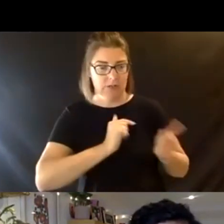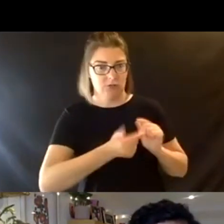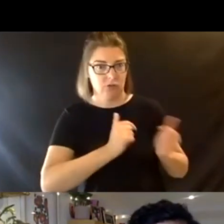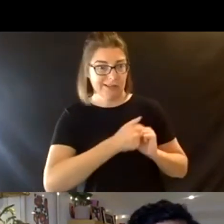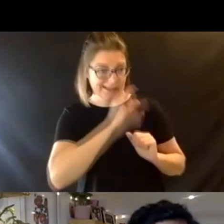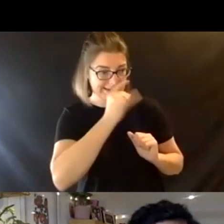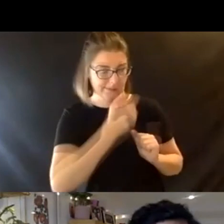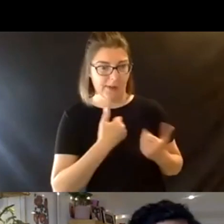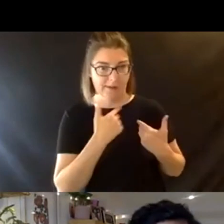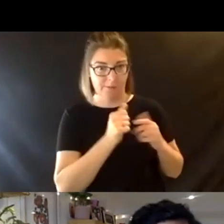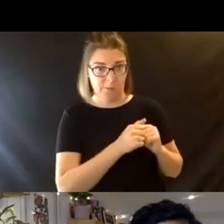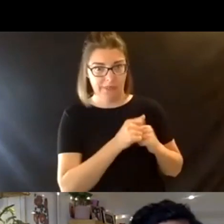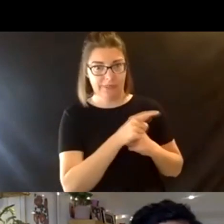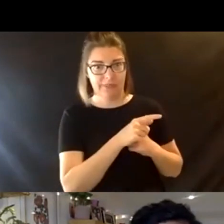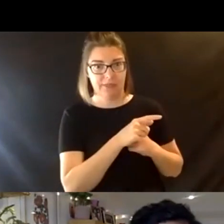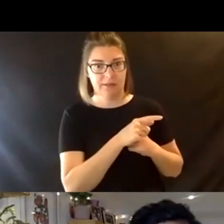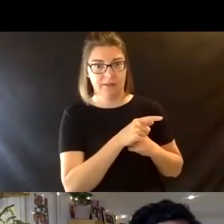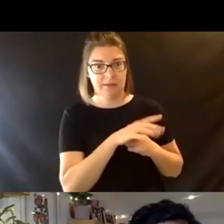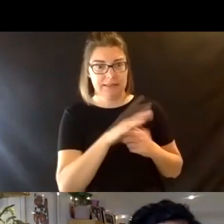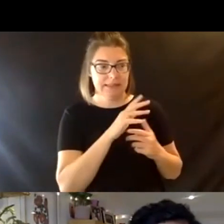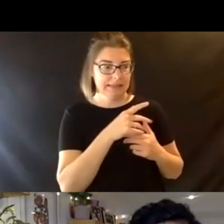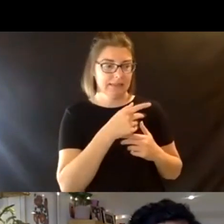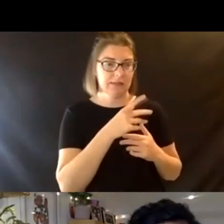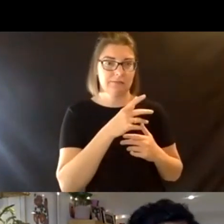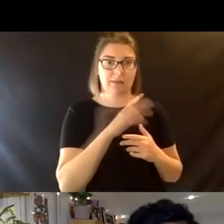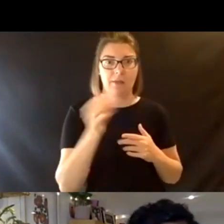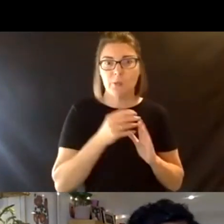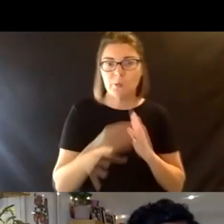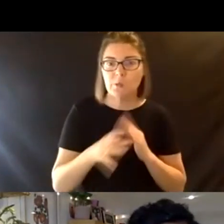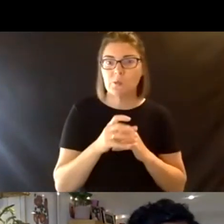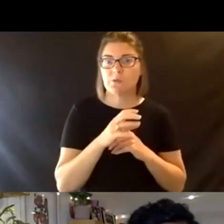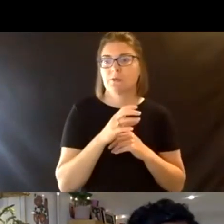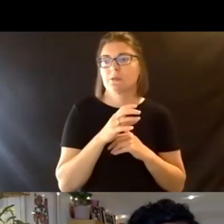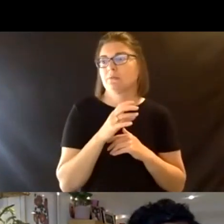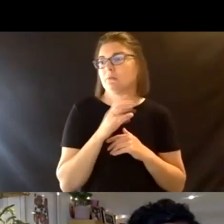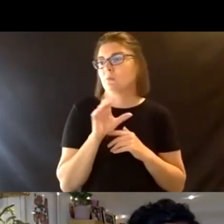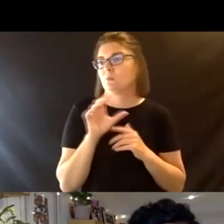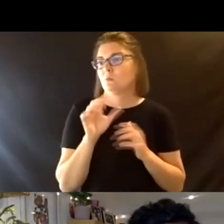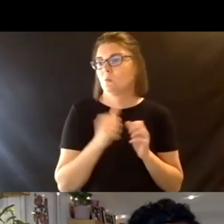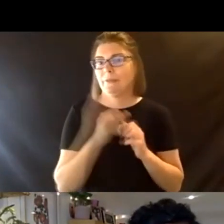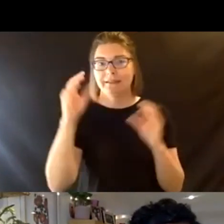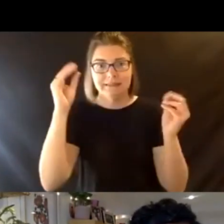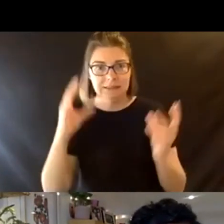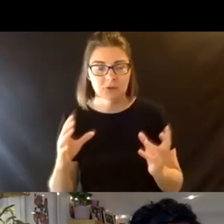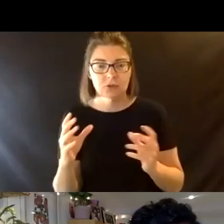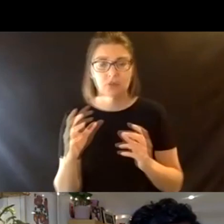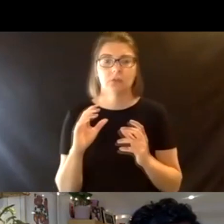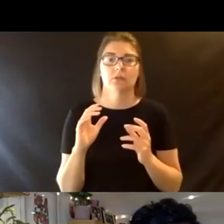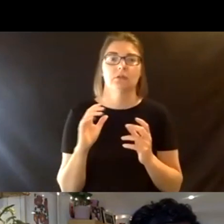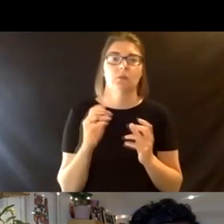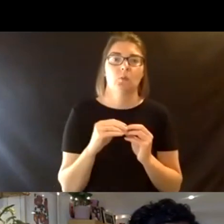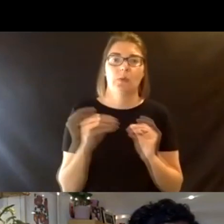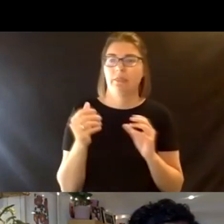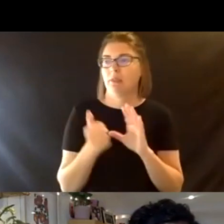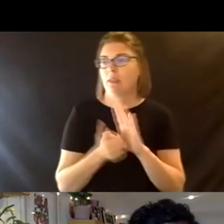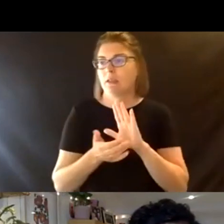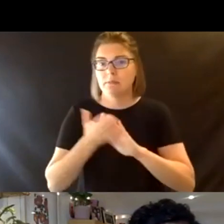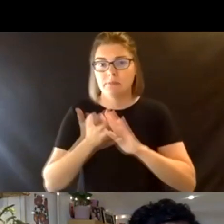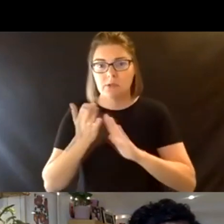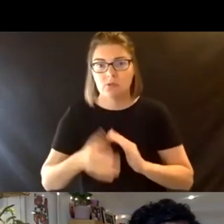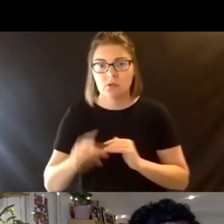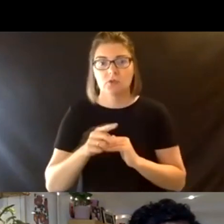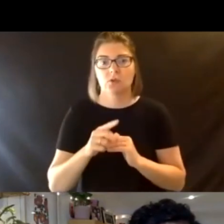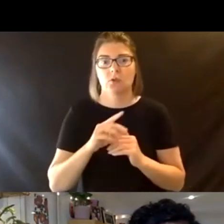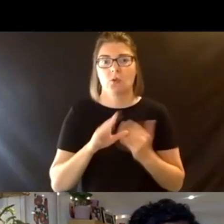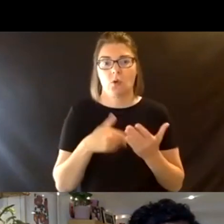is going to have with his peers and his classmates and also with his teacher and with his administrators, that those are